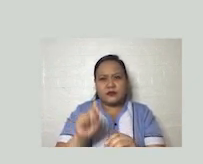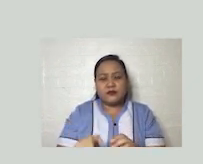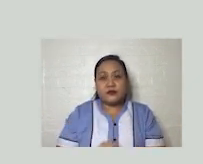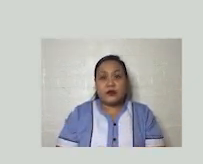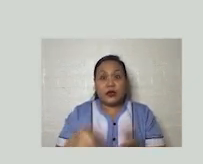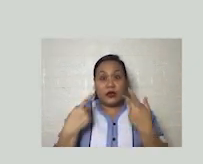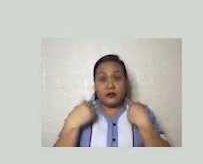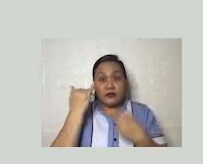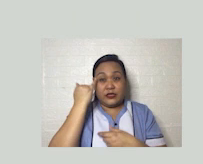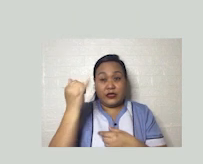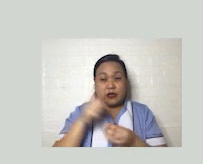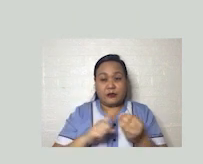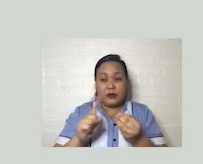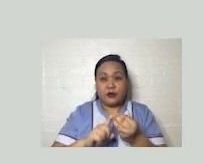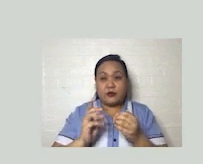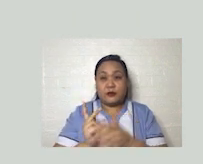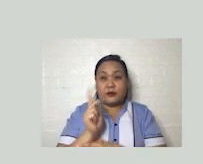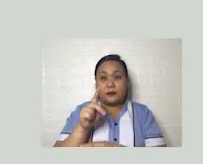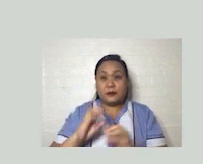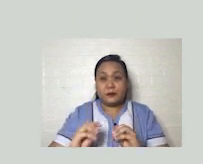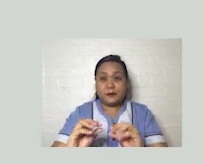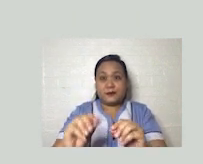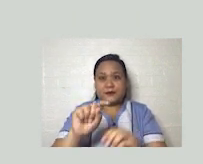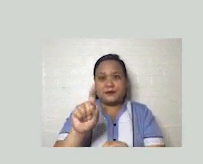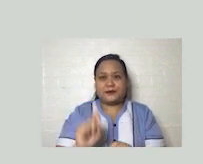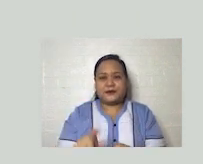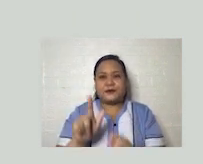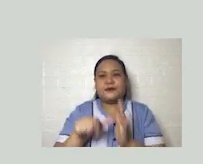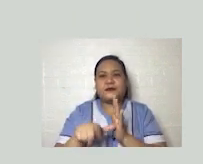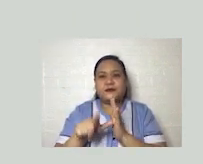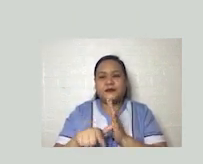We have the idea about sowing seeds.